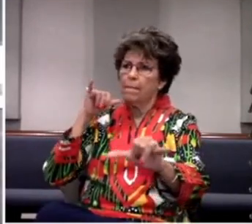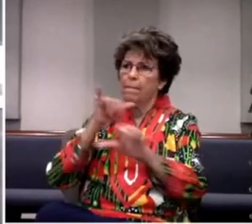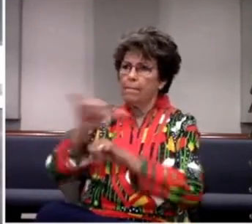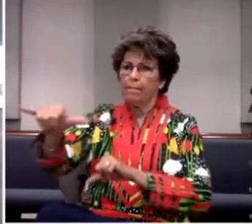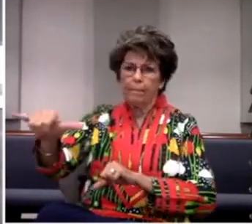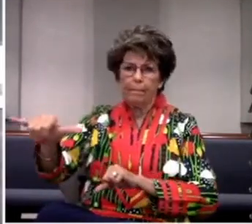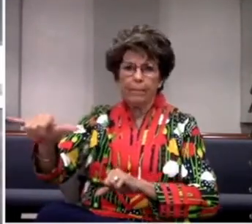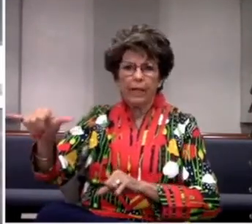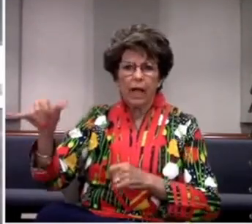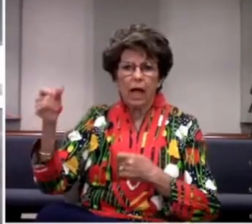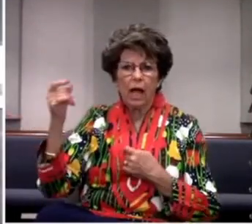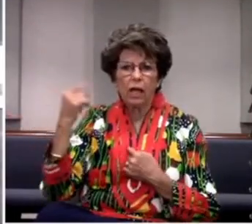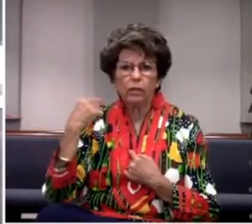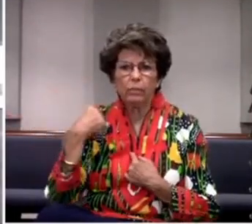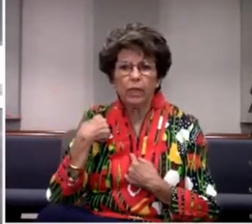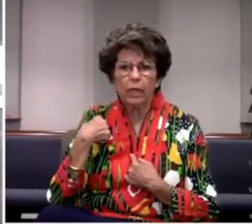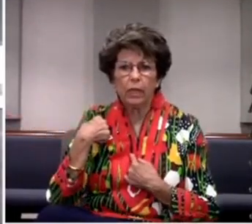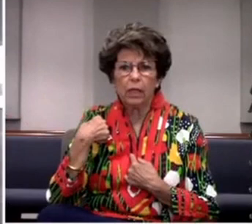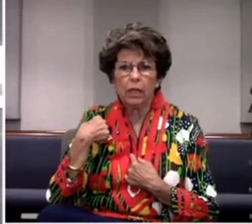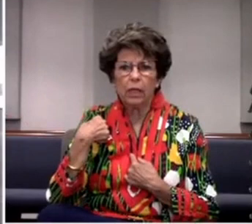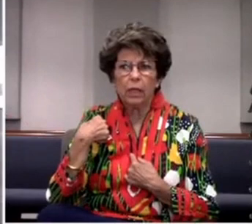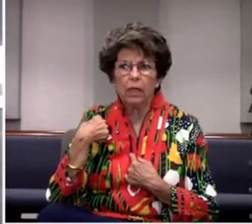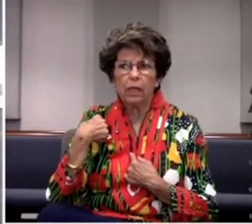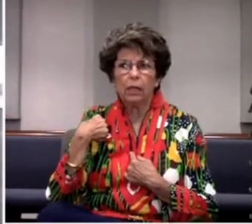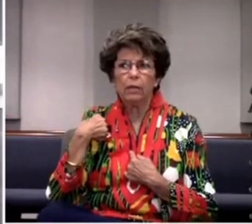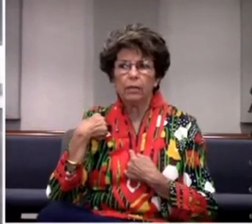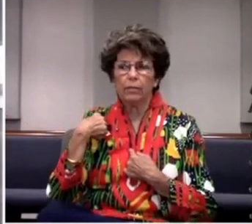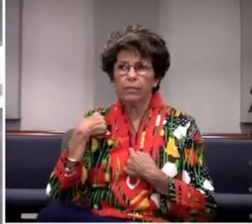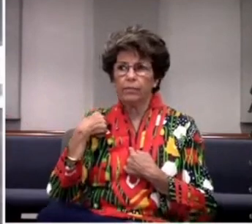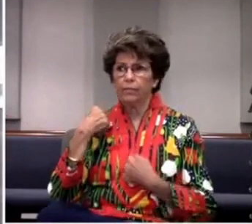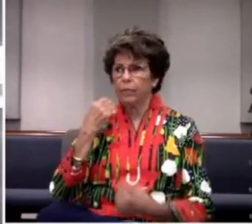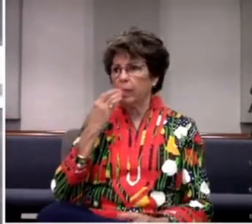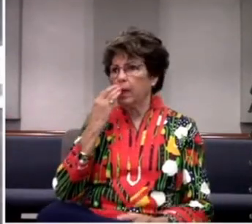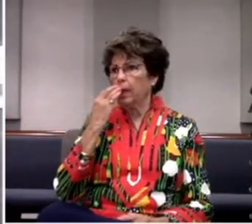The woman whom, what's that word?